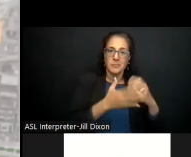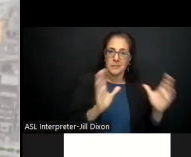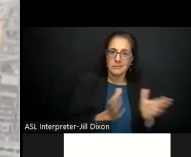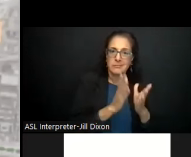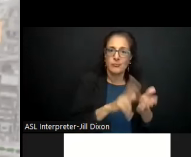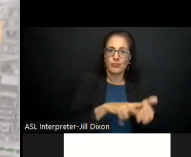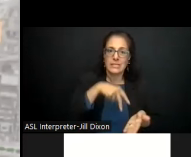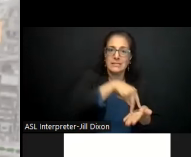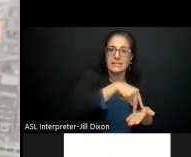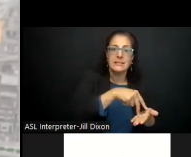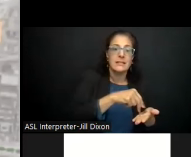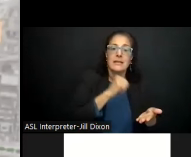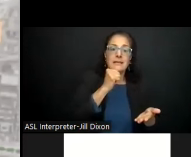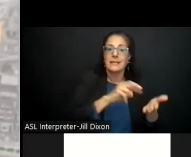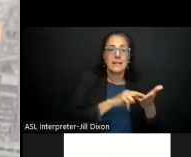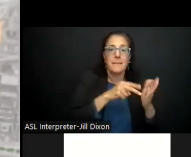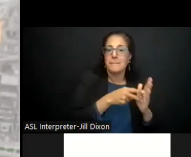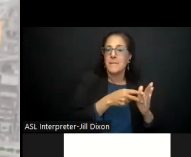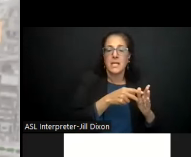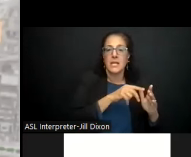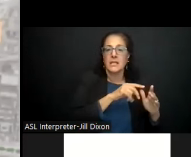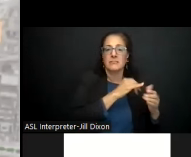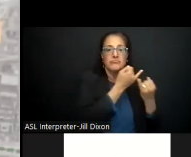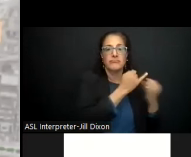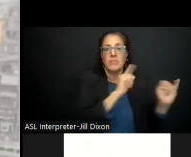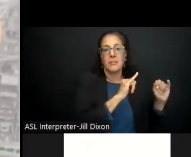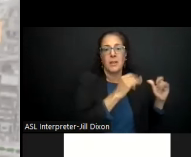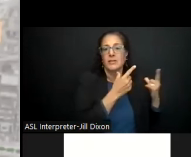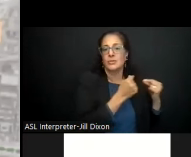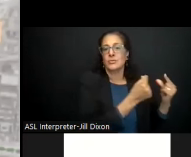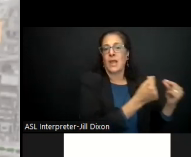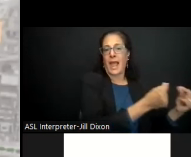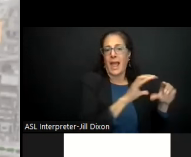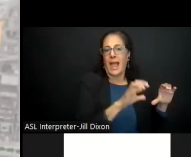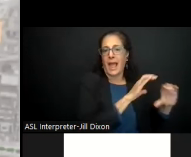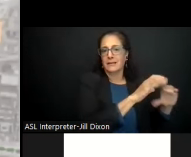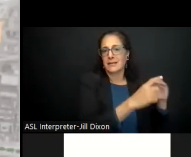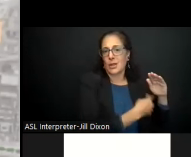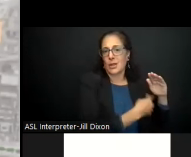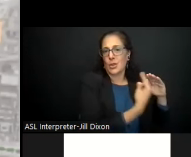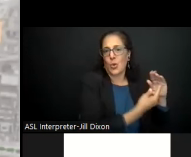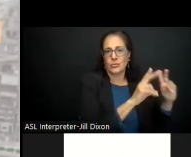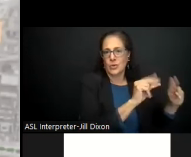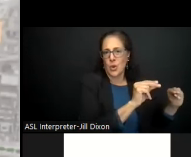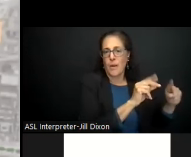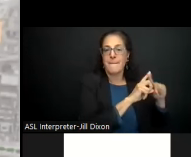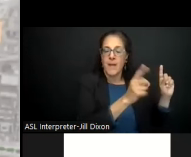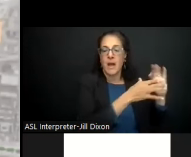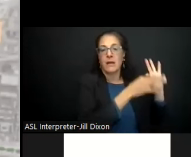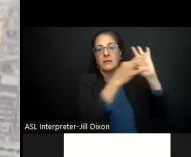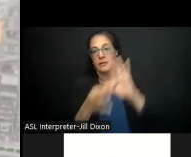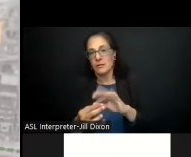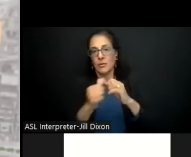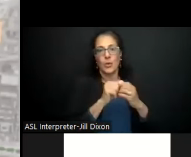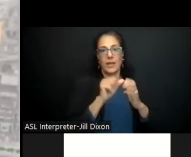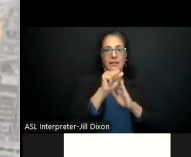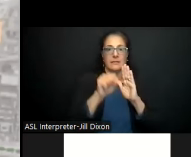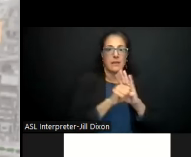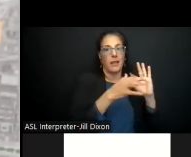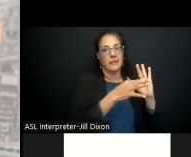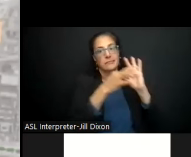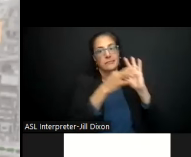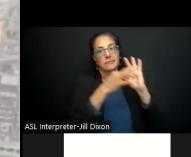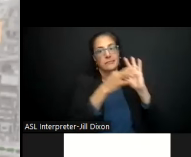does not mean acting alone. There is still conjunction with state, federal, etc., but the